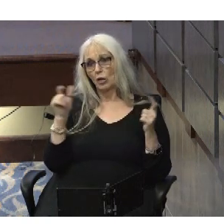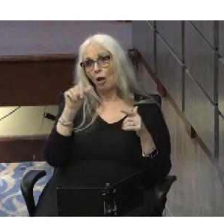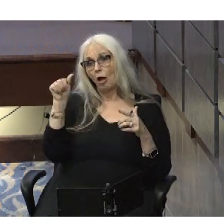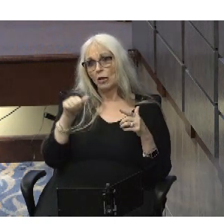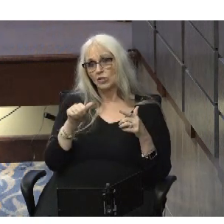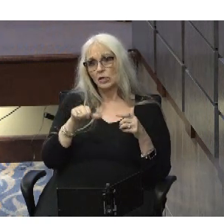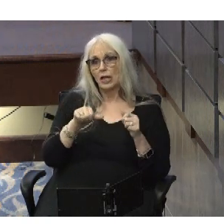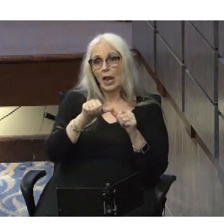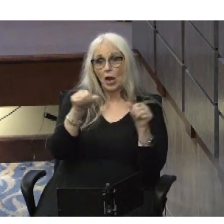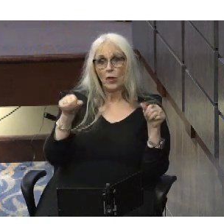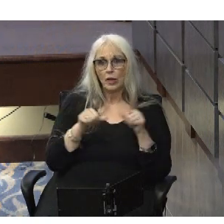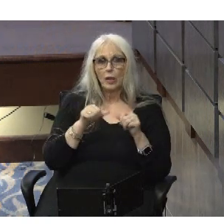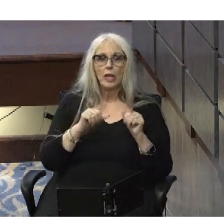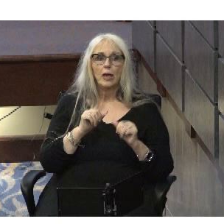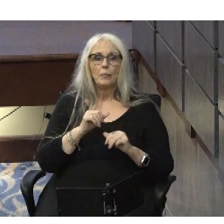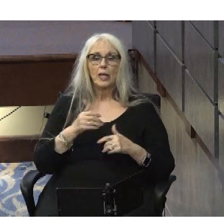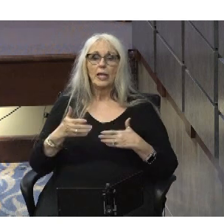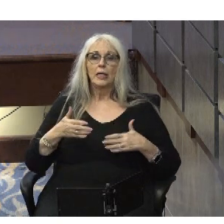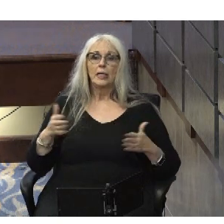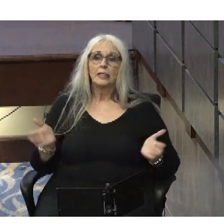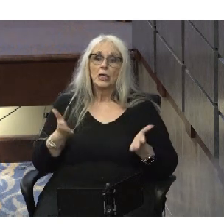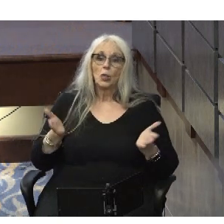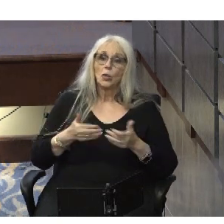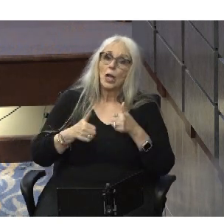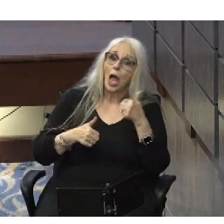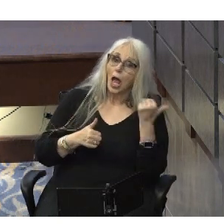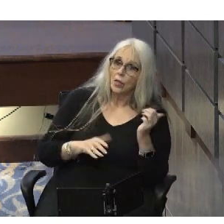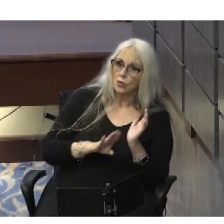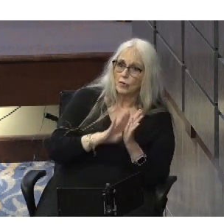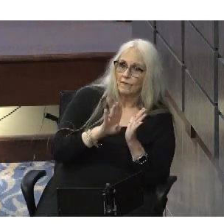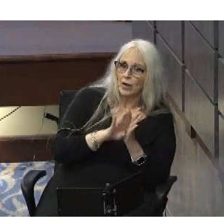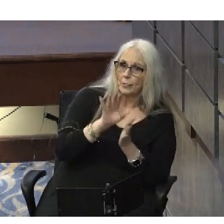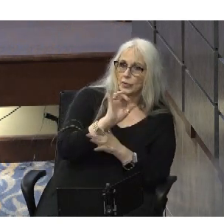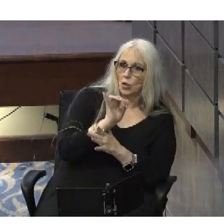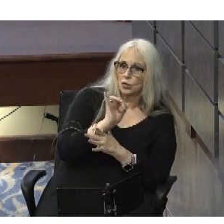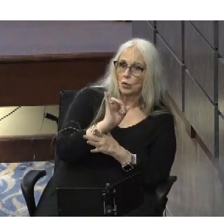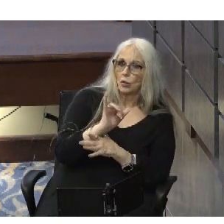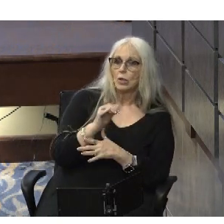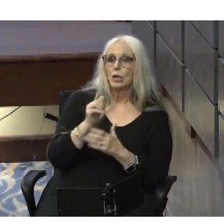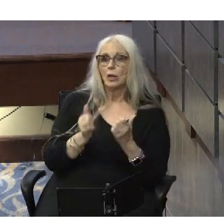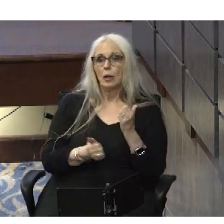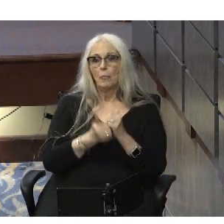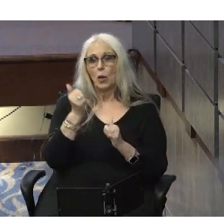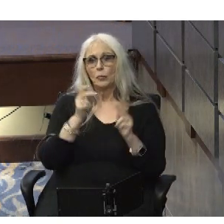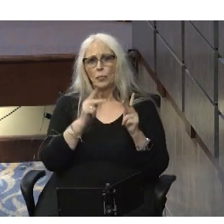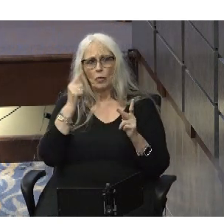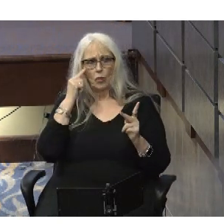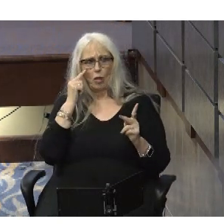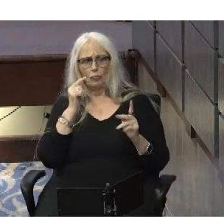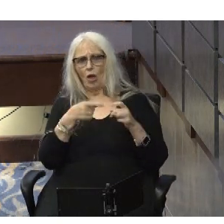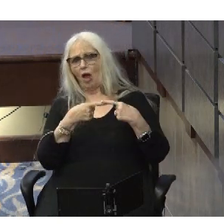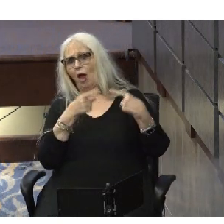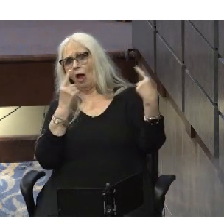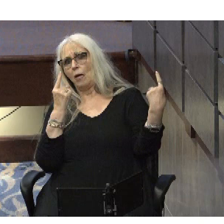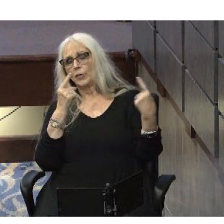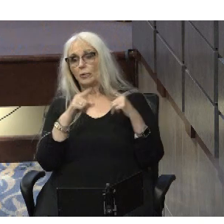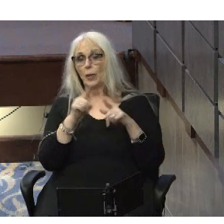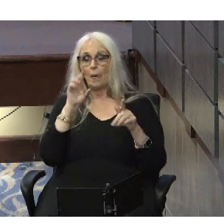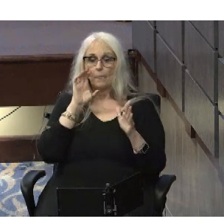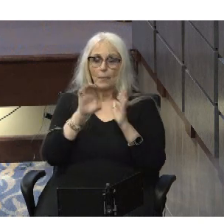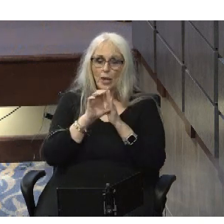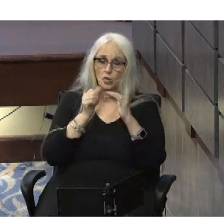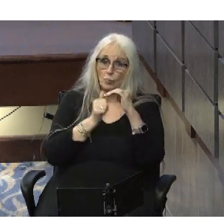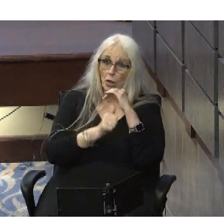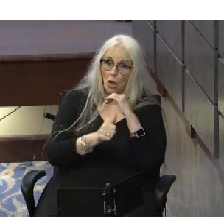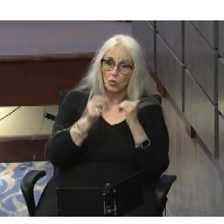also encouraged other developments as well, which is interesting. I think most people would assume it would be the opposite. From the pictures below, you'll see now